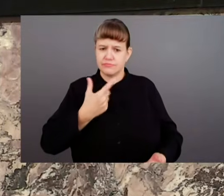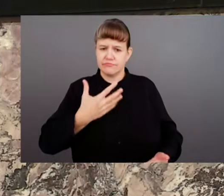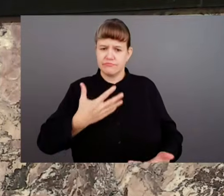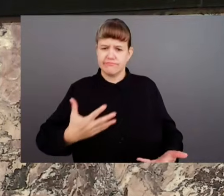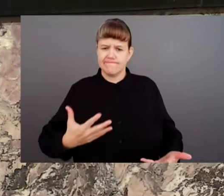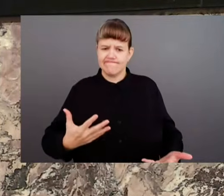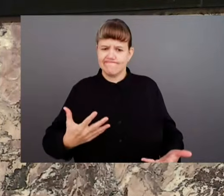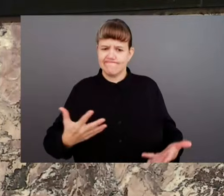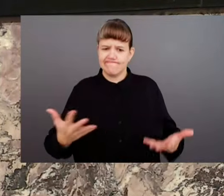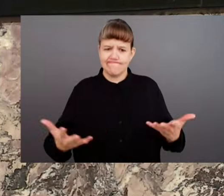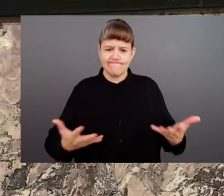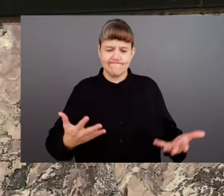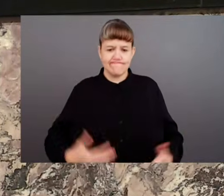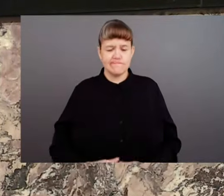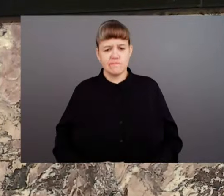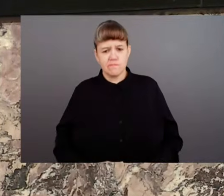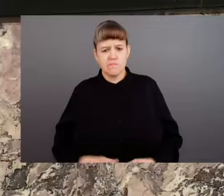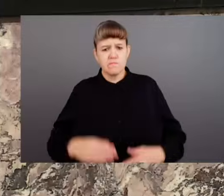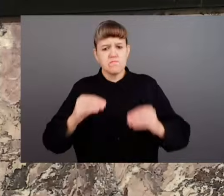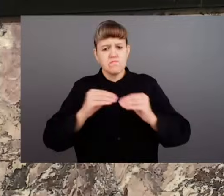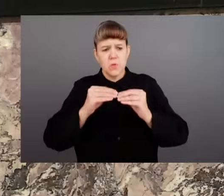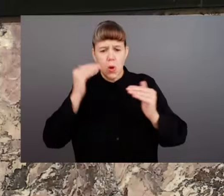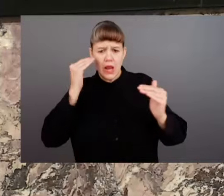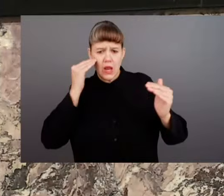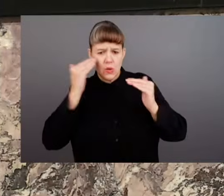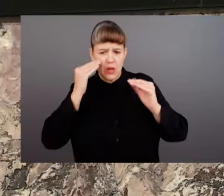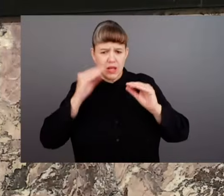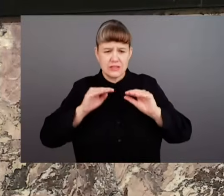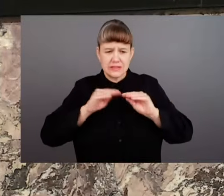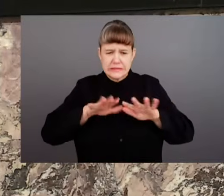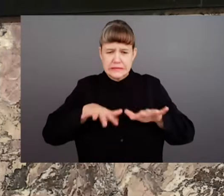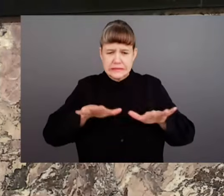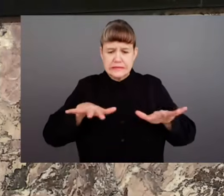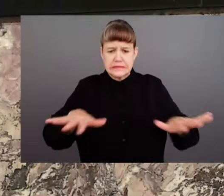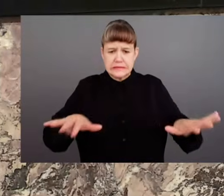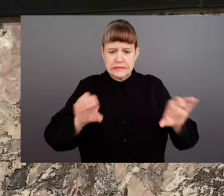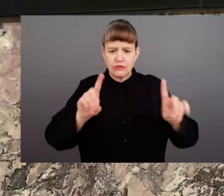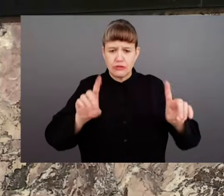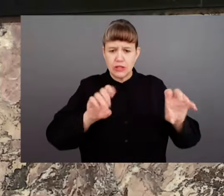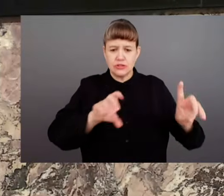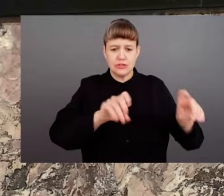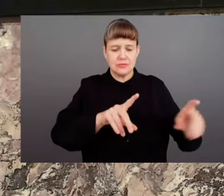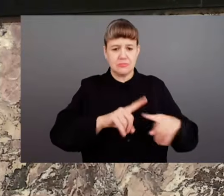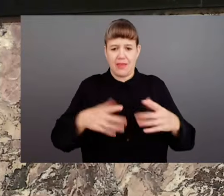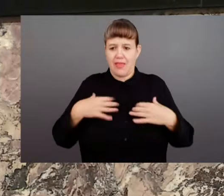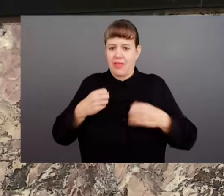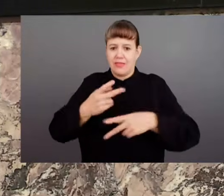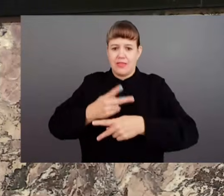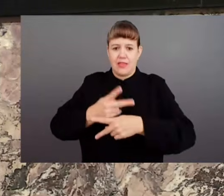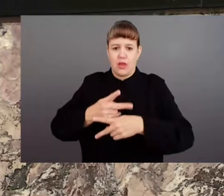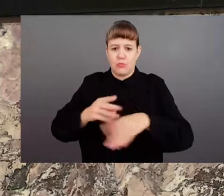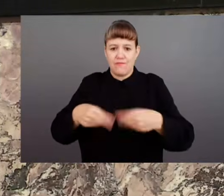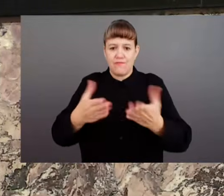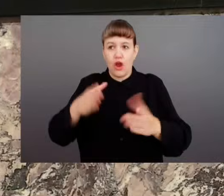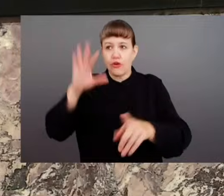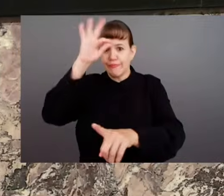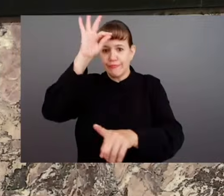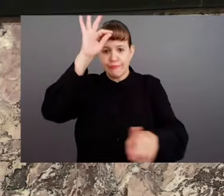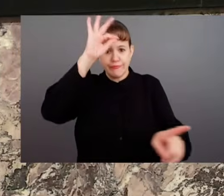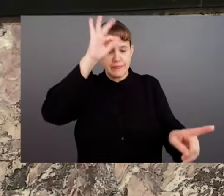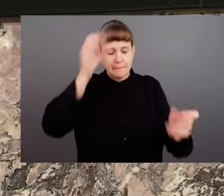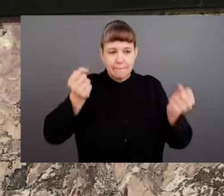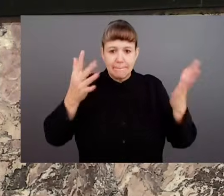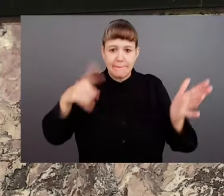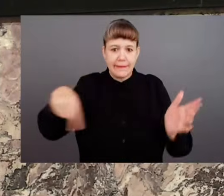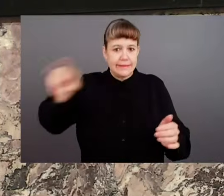amongst frontline healthcare providers remains alarmingly low. And that matters because this condition is treatable. We need